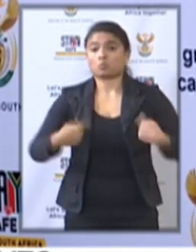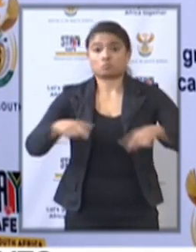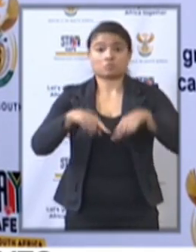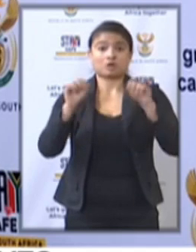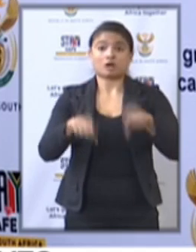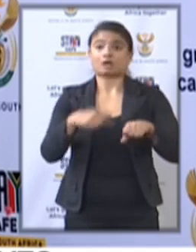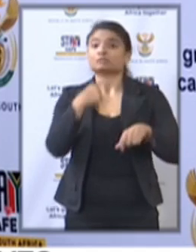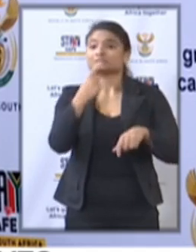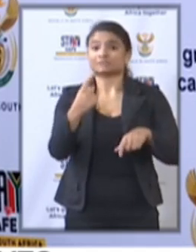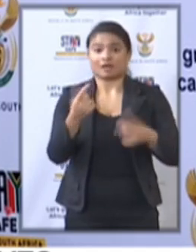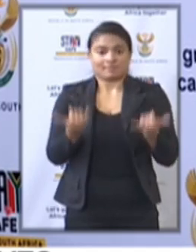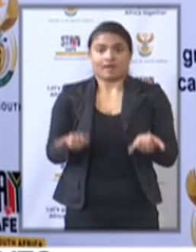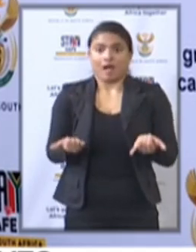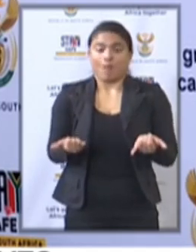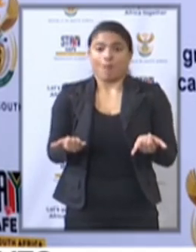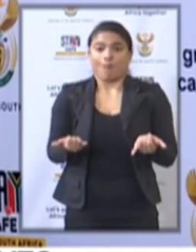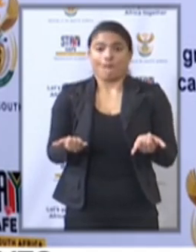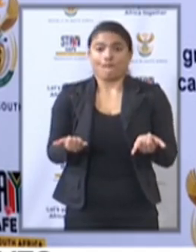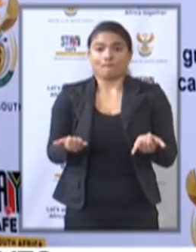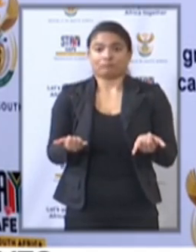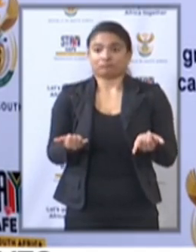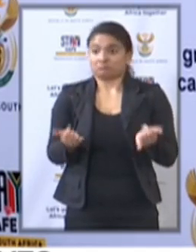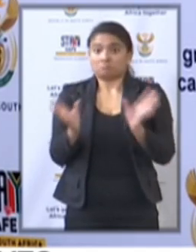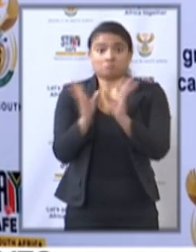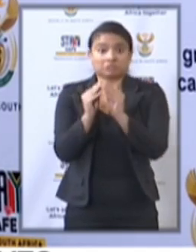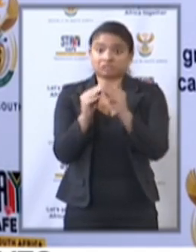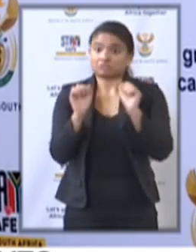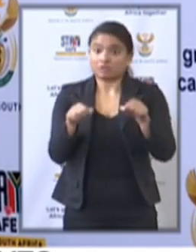second session of our media briefing to an end?